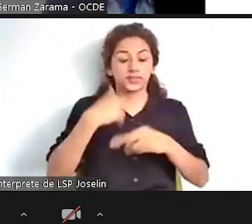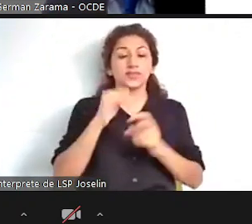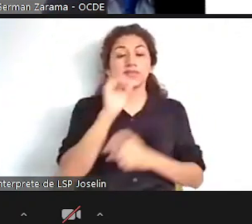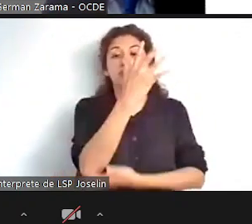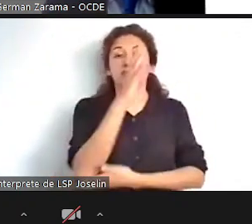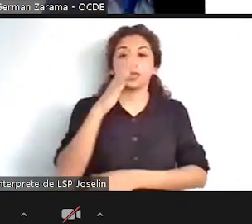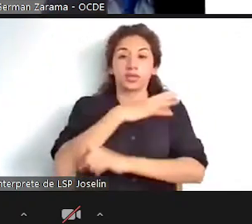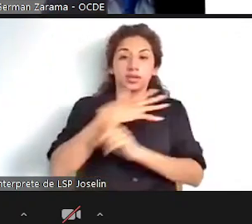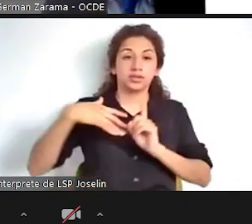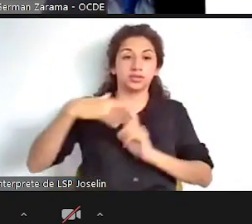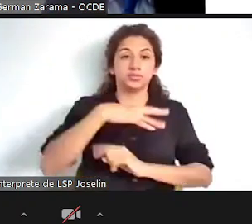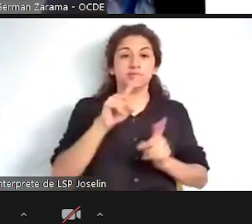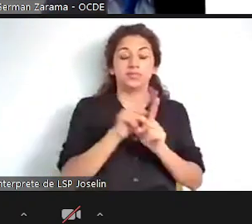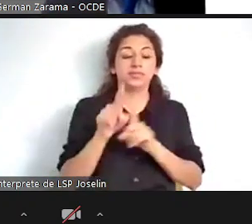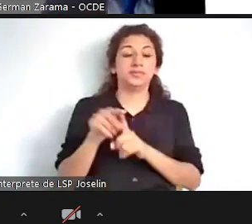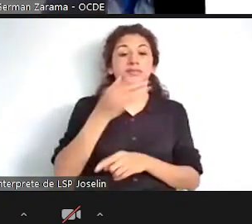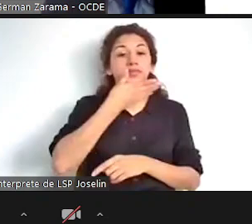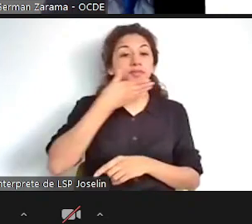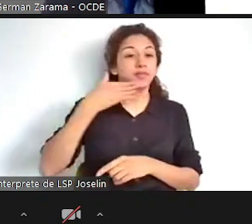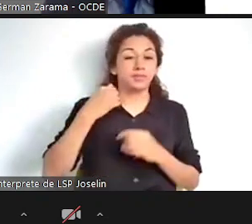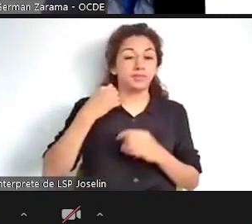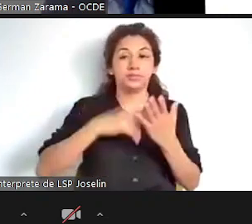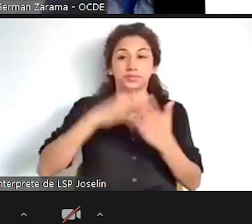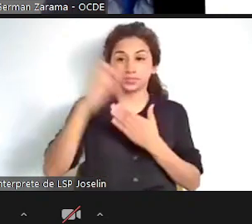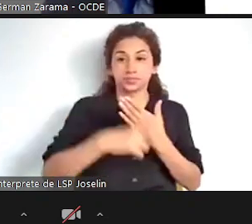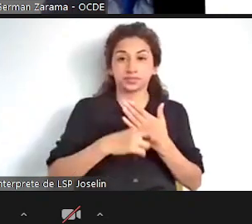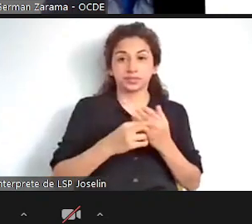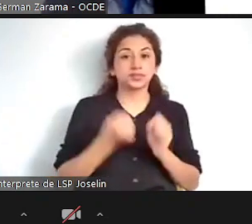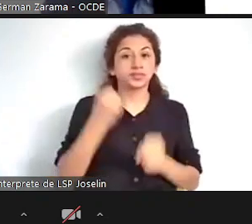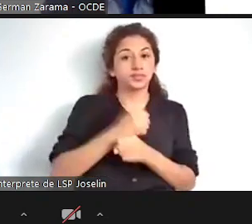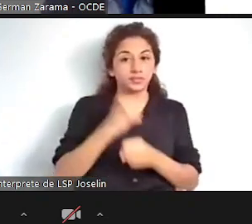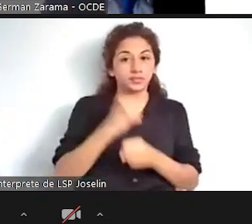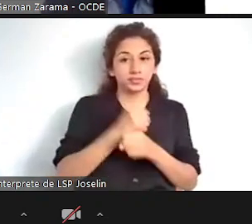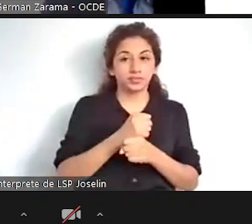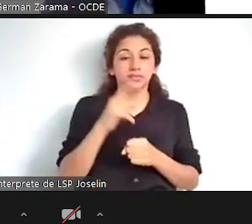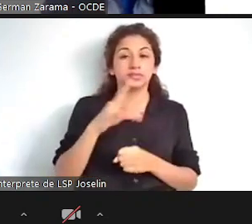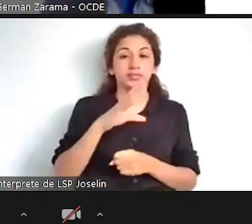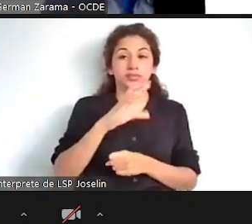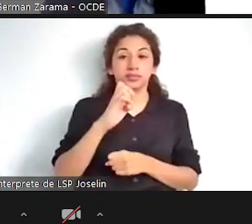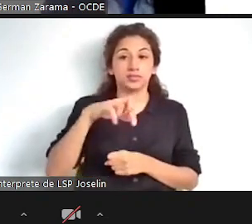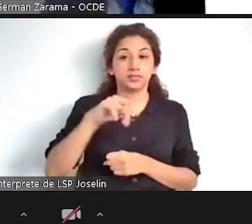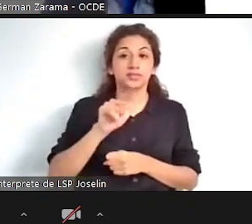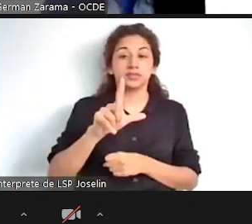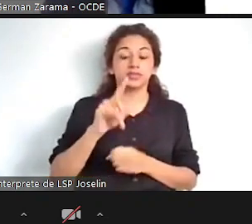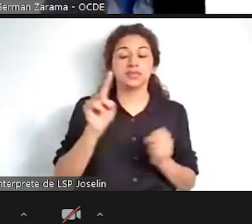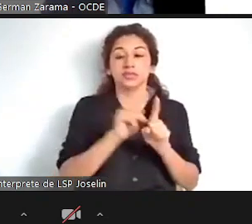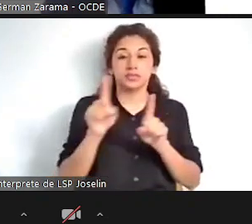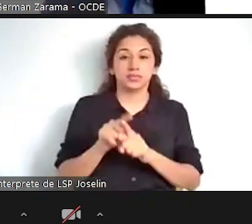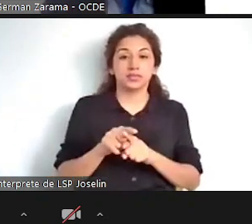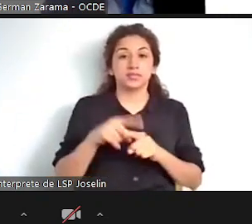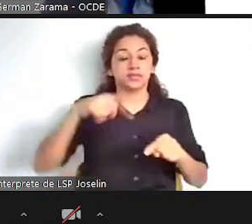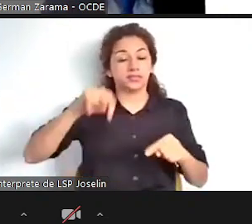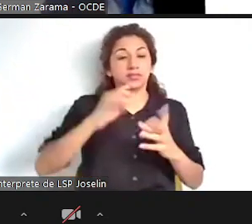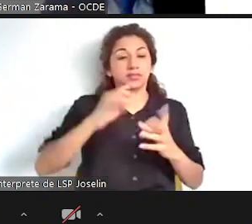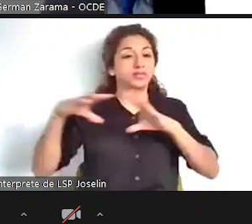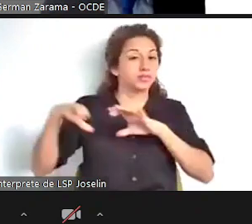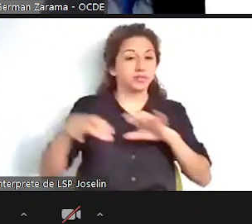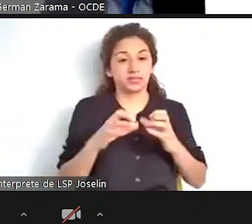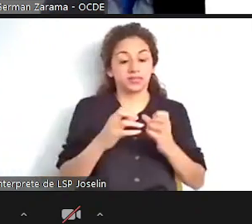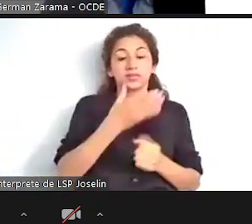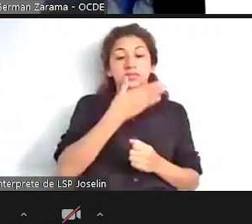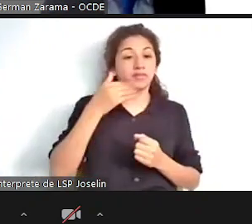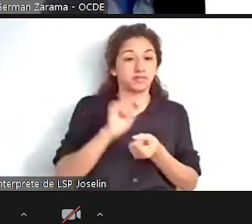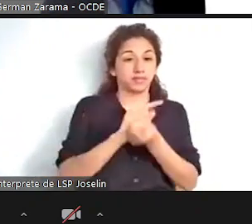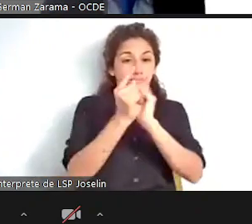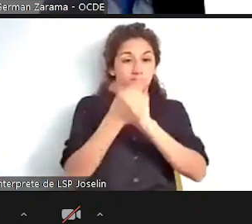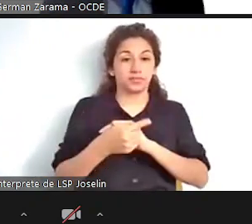economically and environmentally and it improves our competitiveness productiveness and jobs and the action plans the